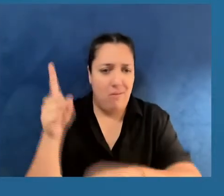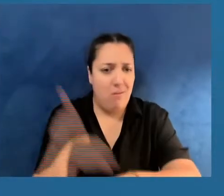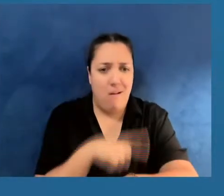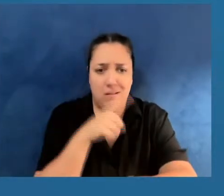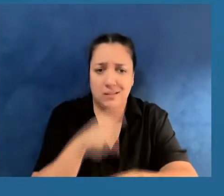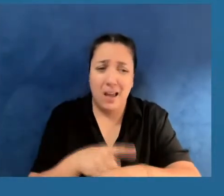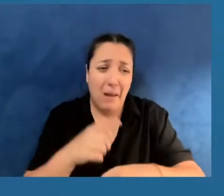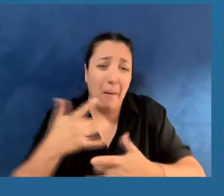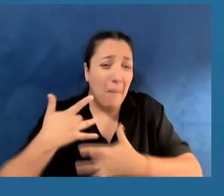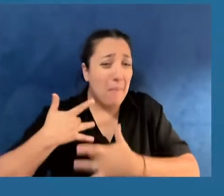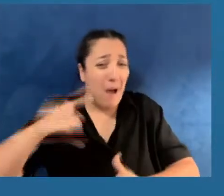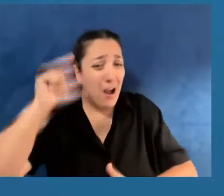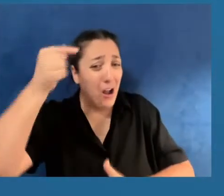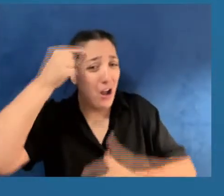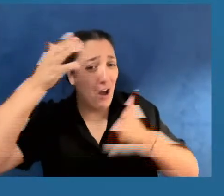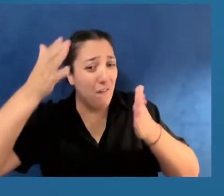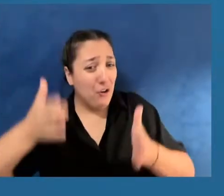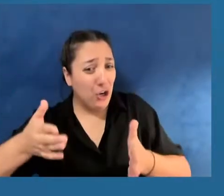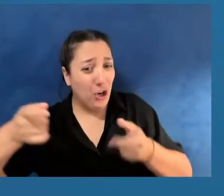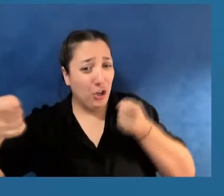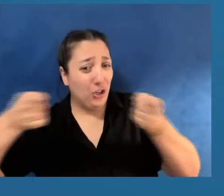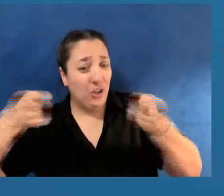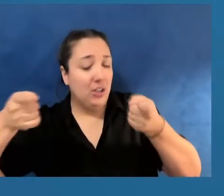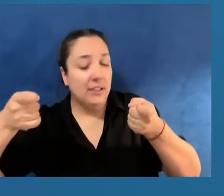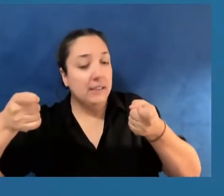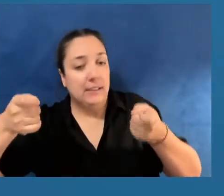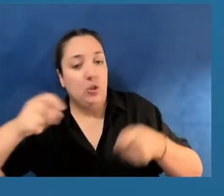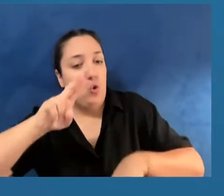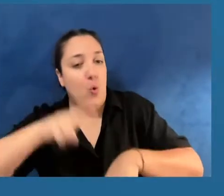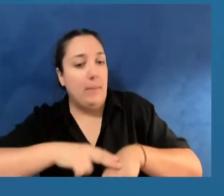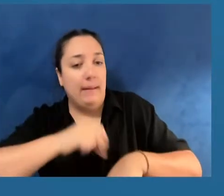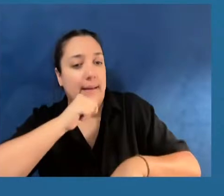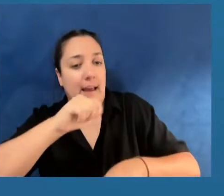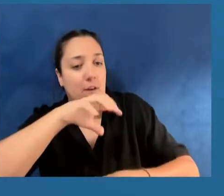policy, but in this case, I knew I needed to lead, not just as a leader